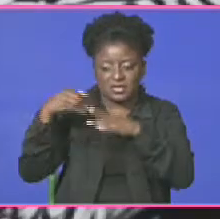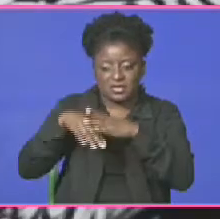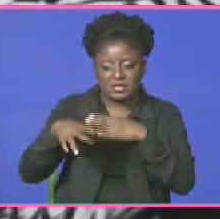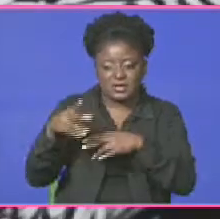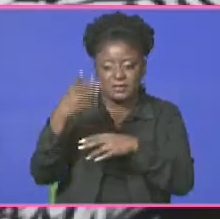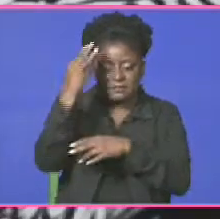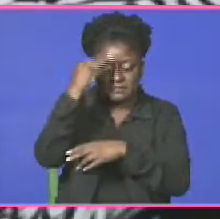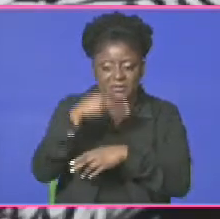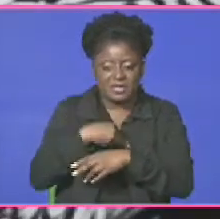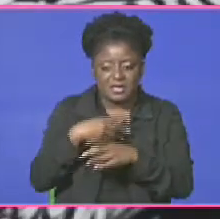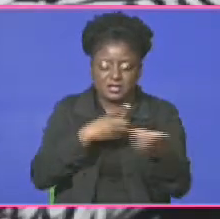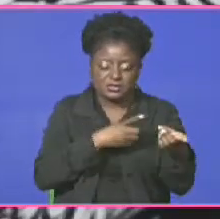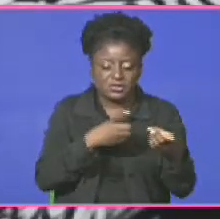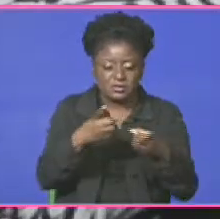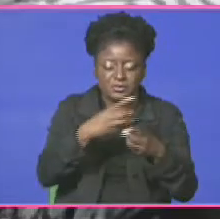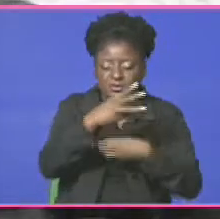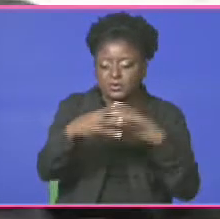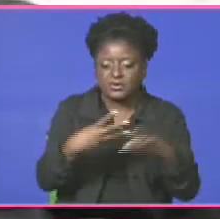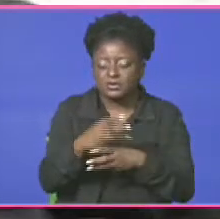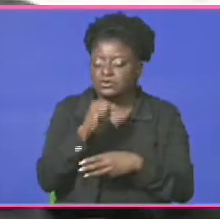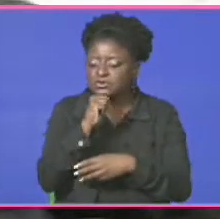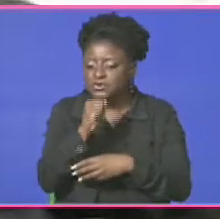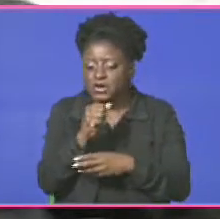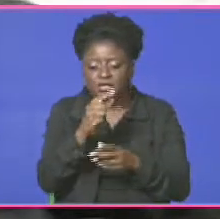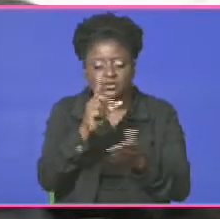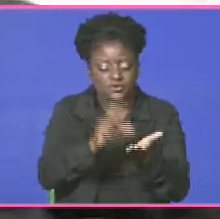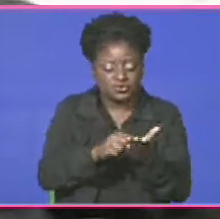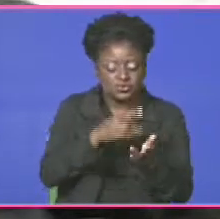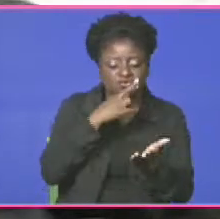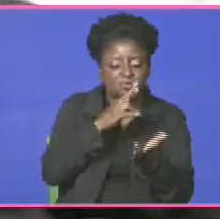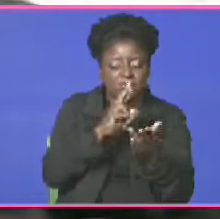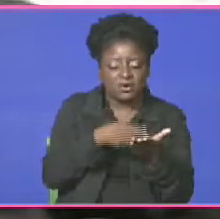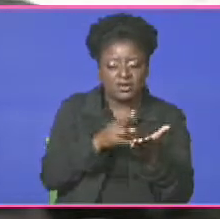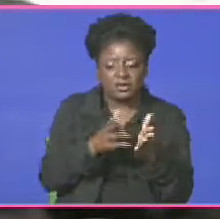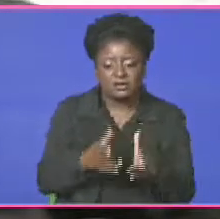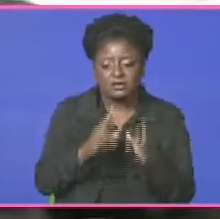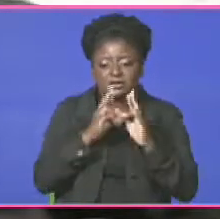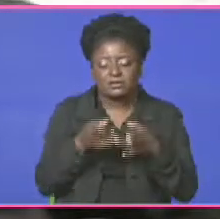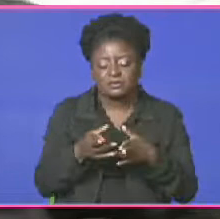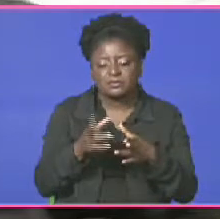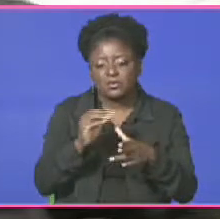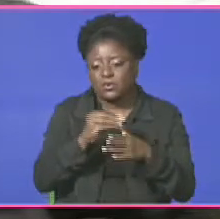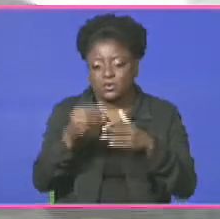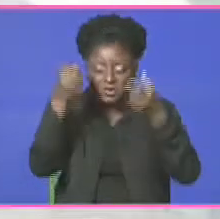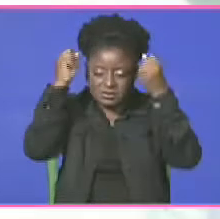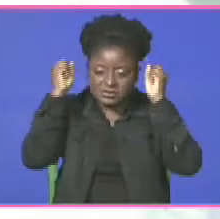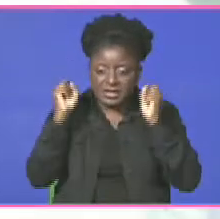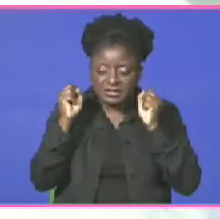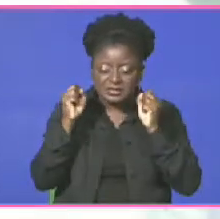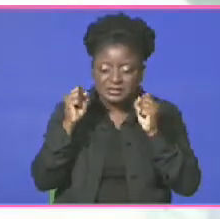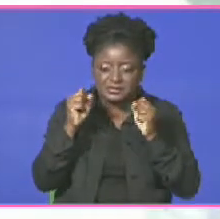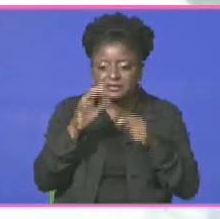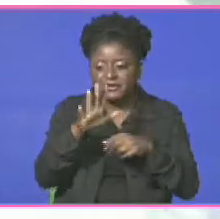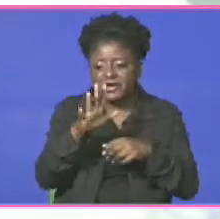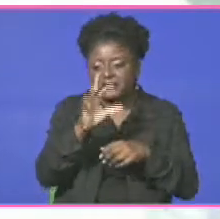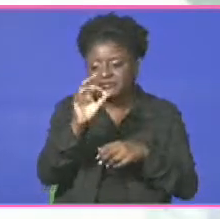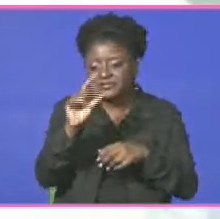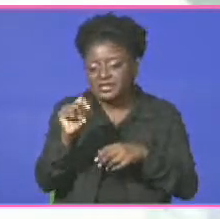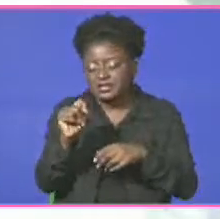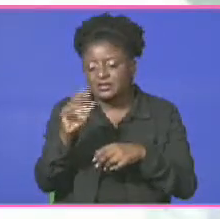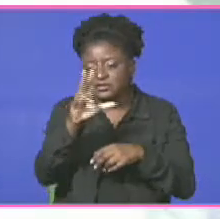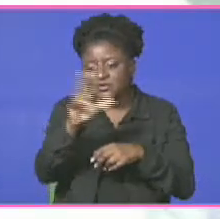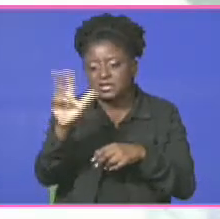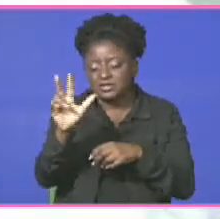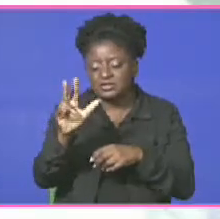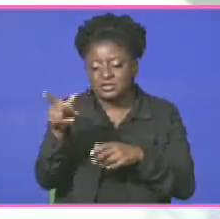news reporter or a stylist. Standing at about 5'3" tall, this woman was the first to capture ZNS news